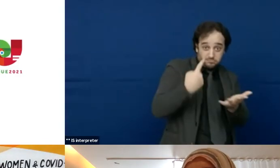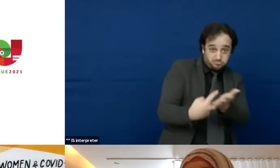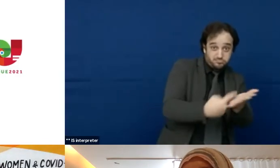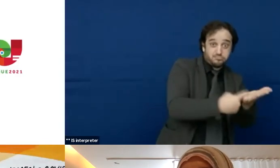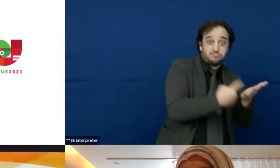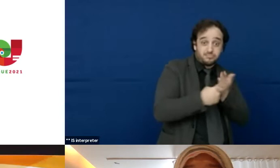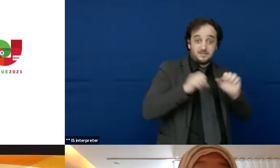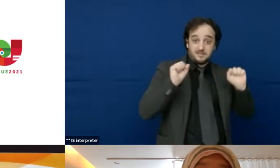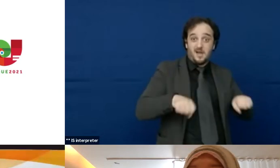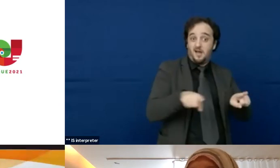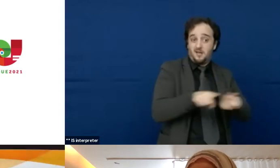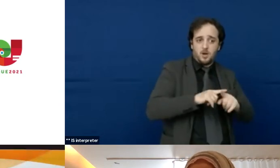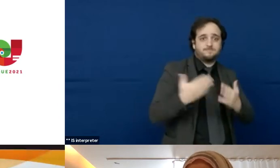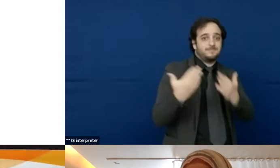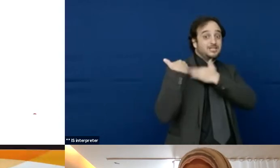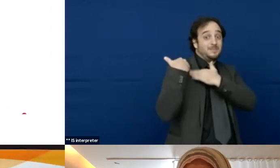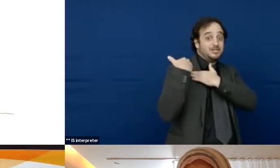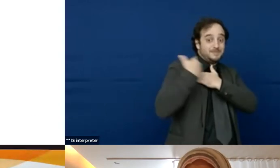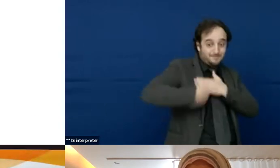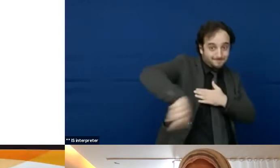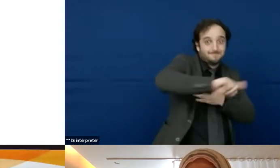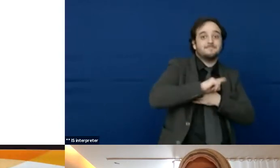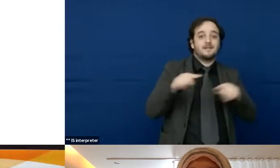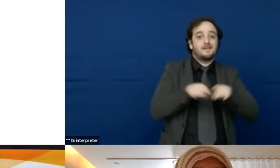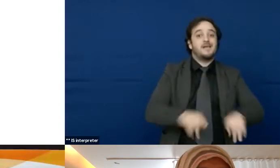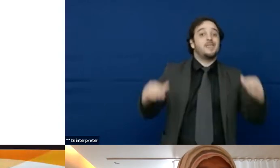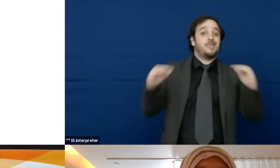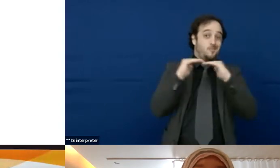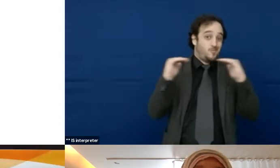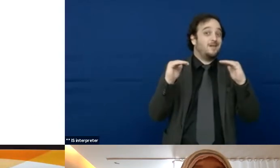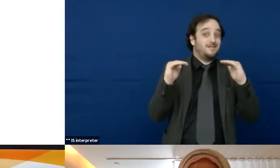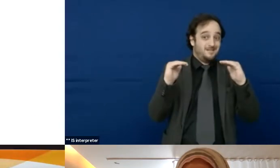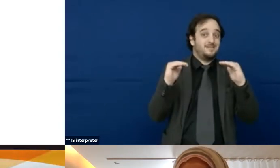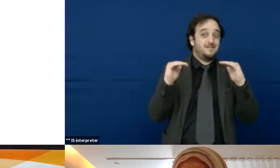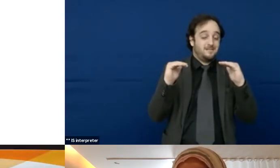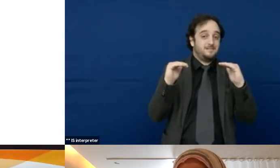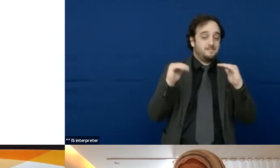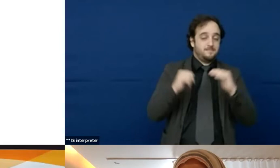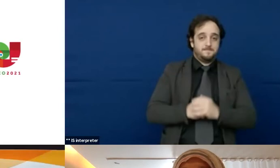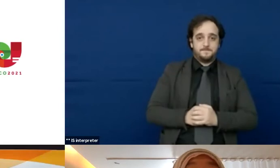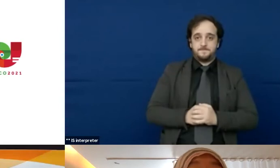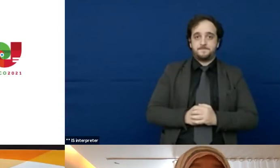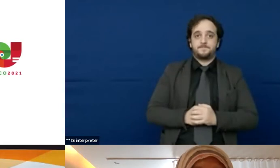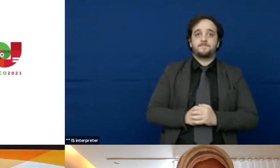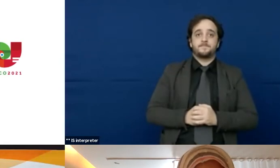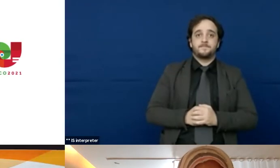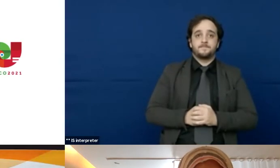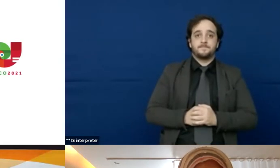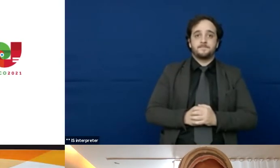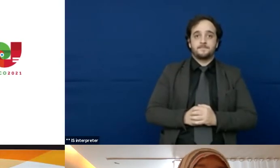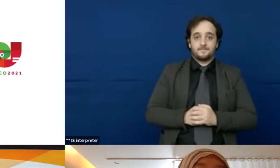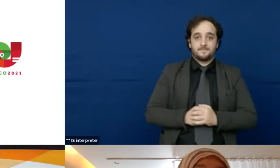women to be at the policy table. Their agency and perspective should lead the